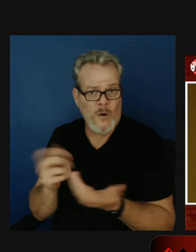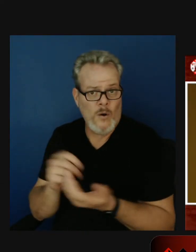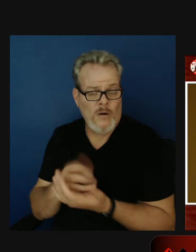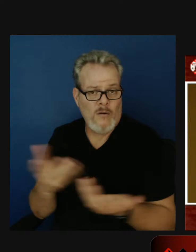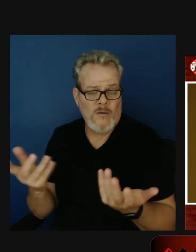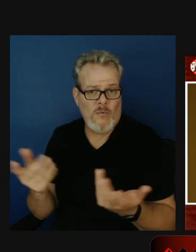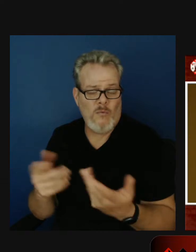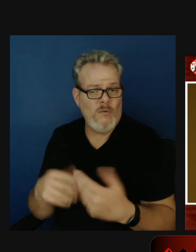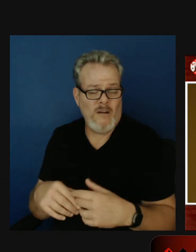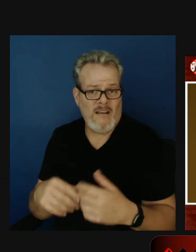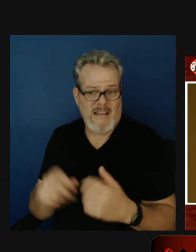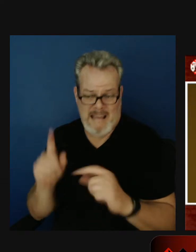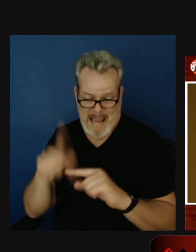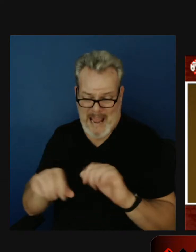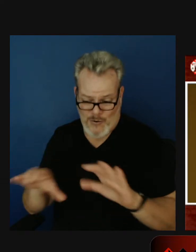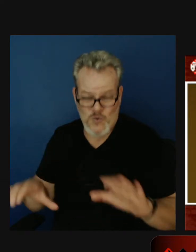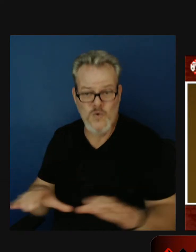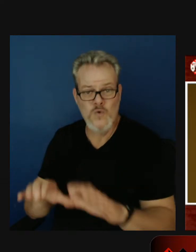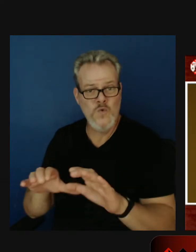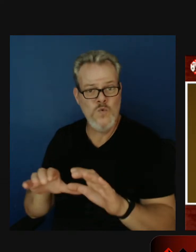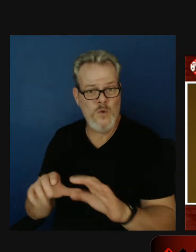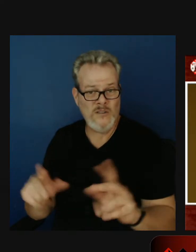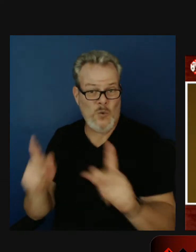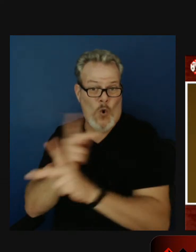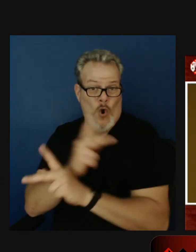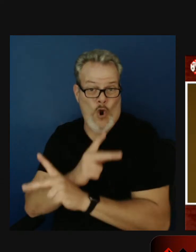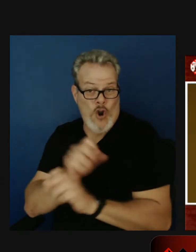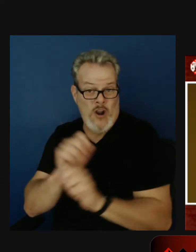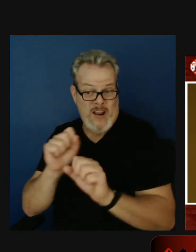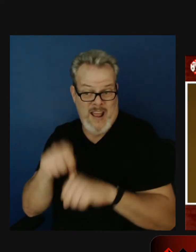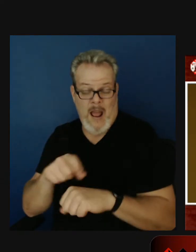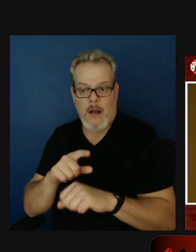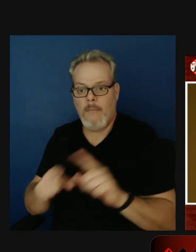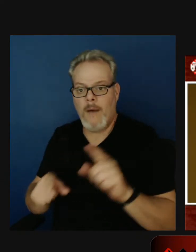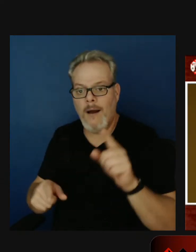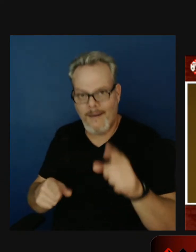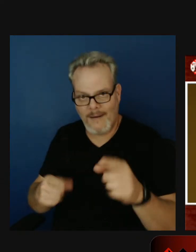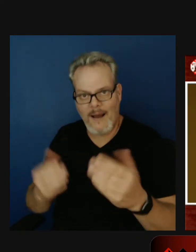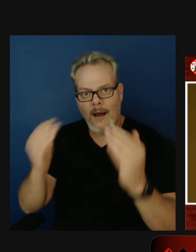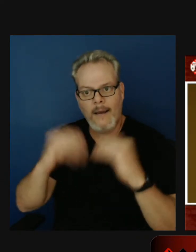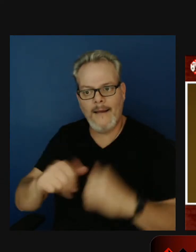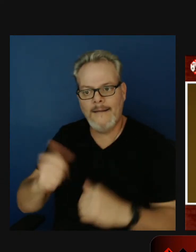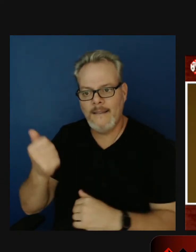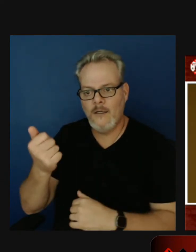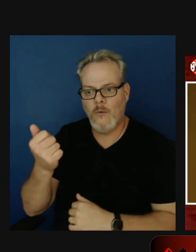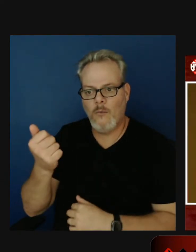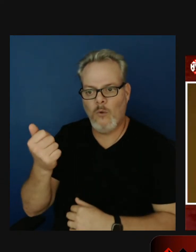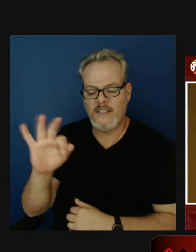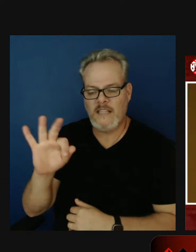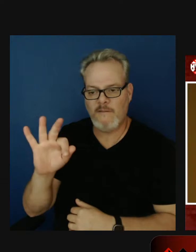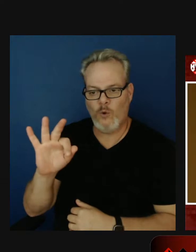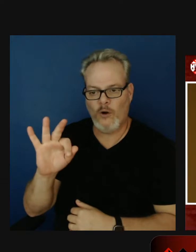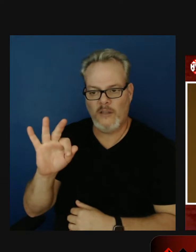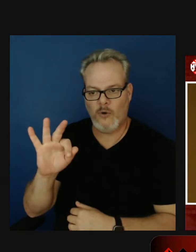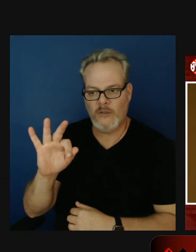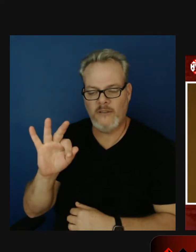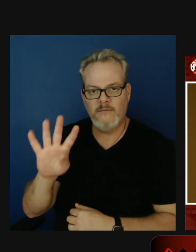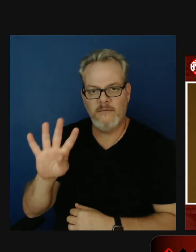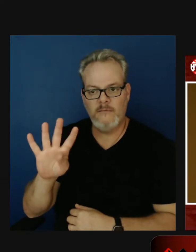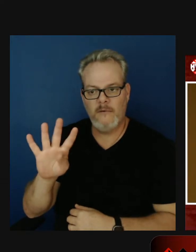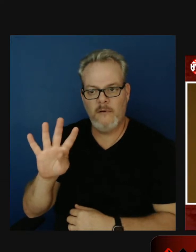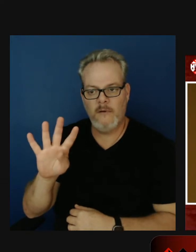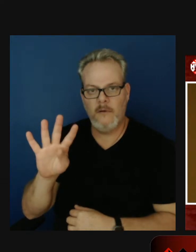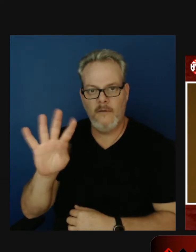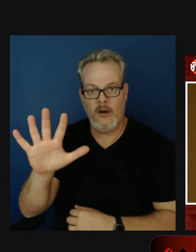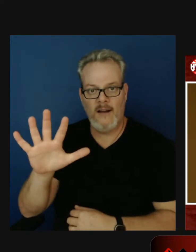one that got put out in 1945, Pennsylvania. You can see here on the topo map some nice folded structures.